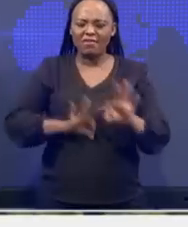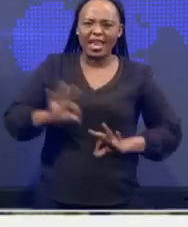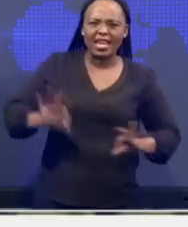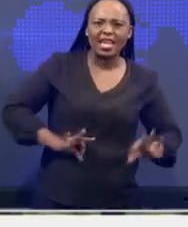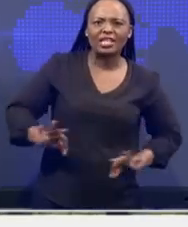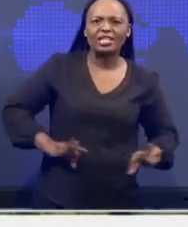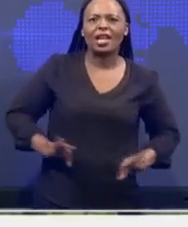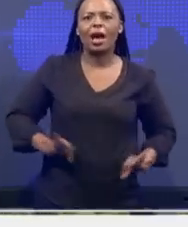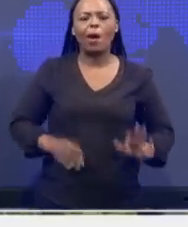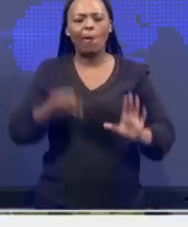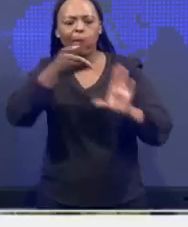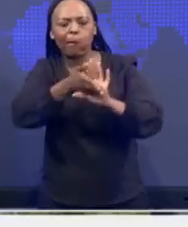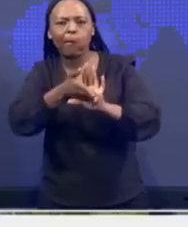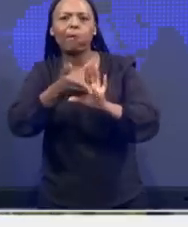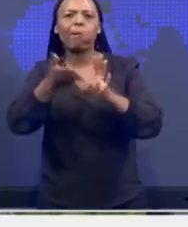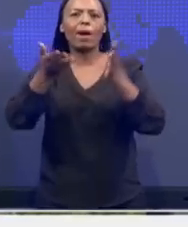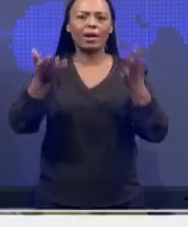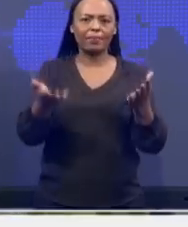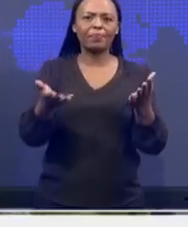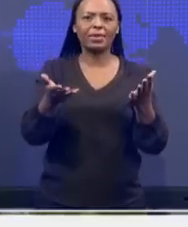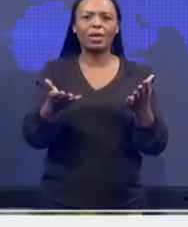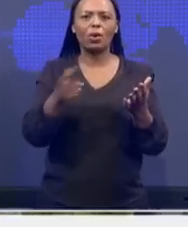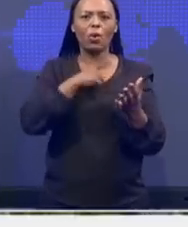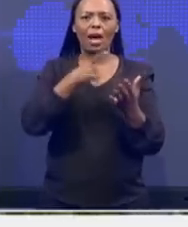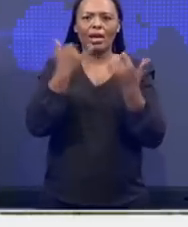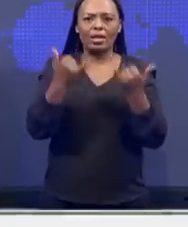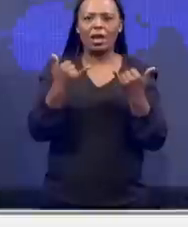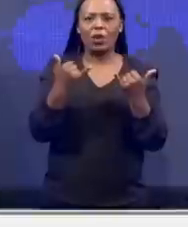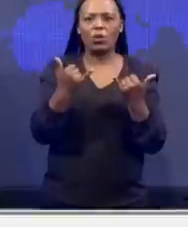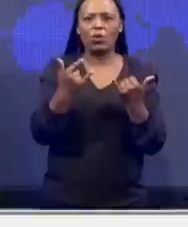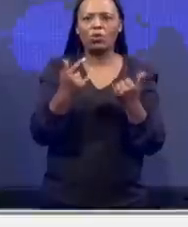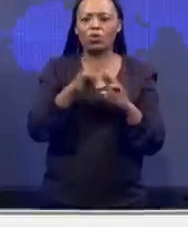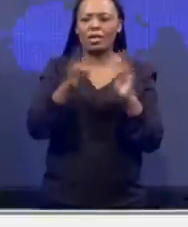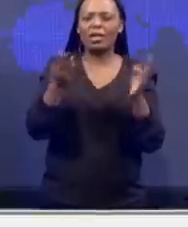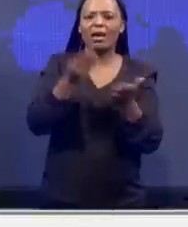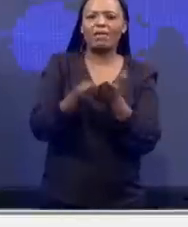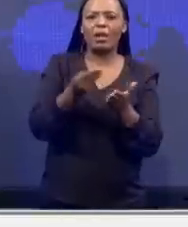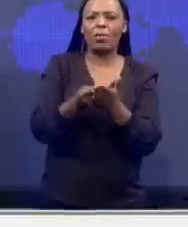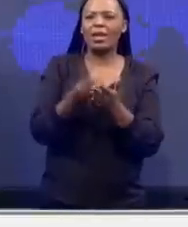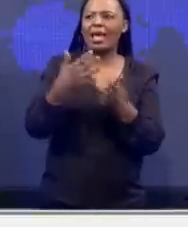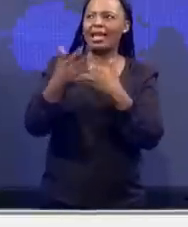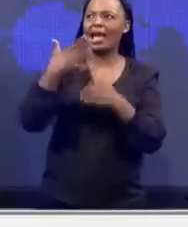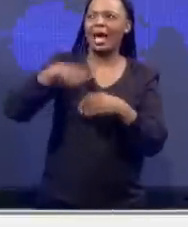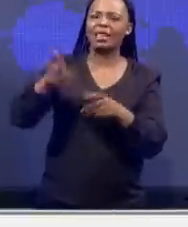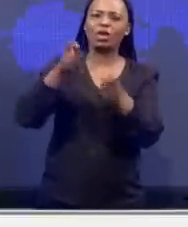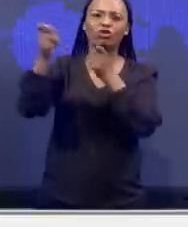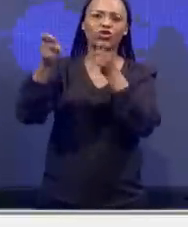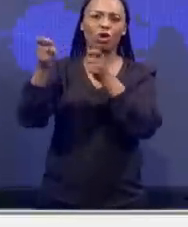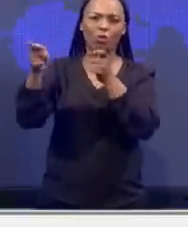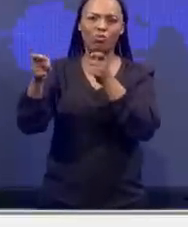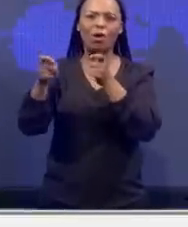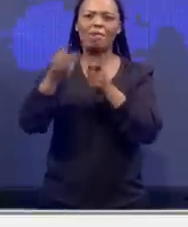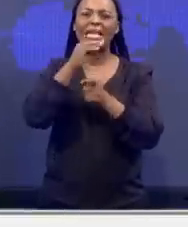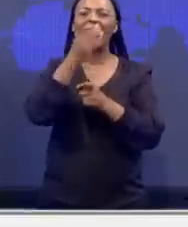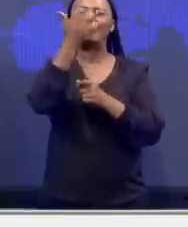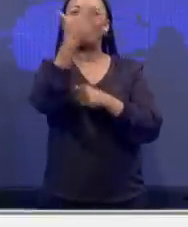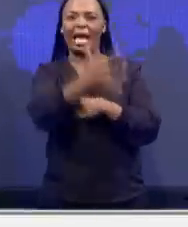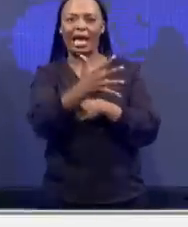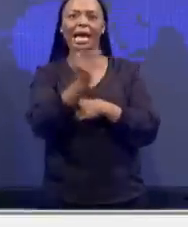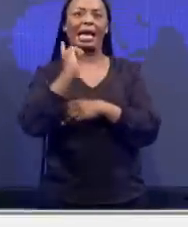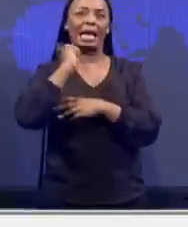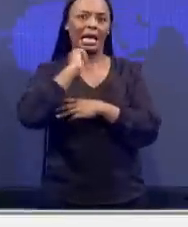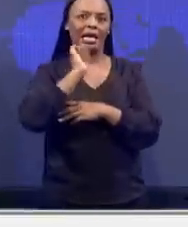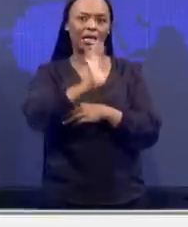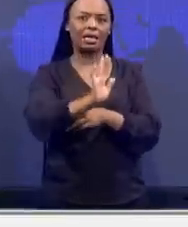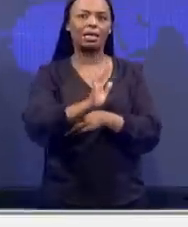because those would not be ordinarily available in any other store. So that we can confirm, but the police